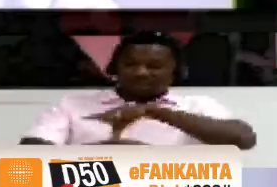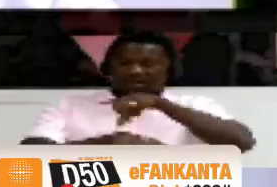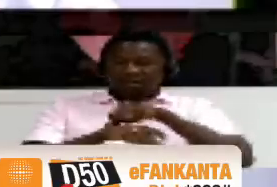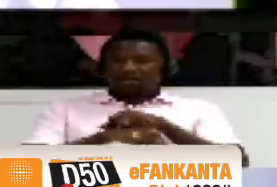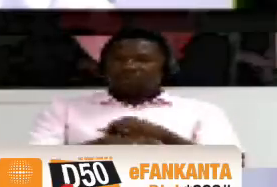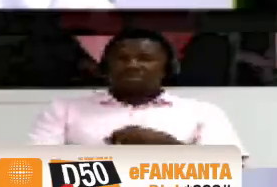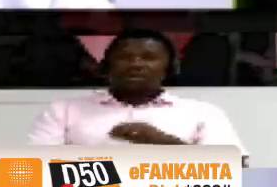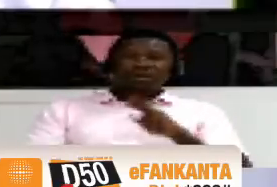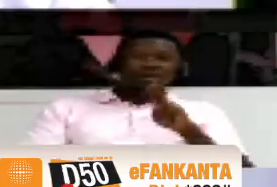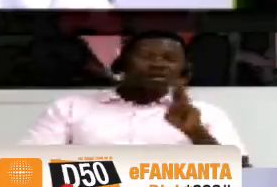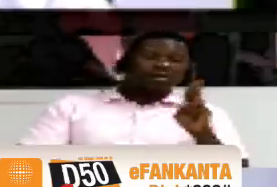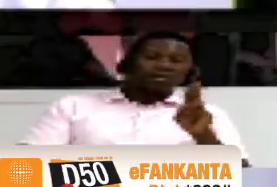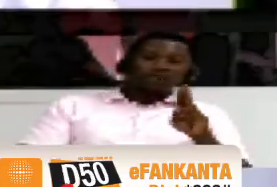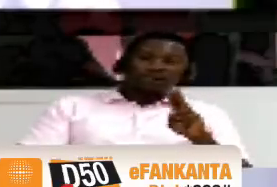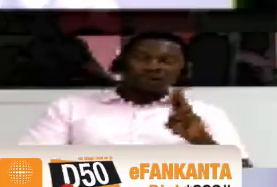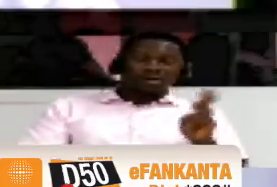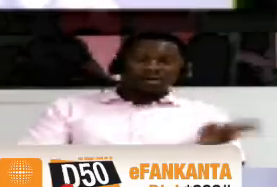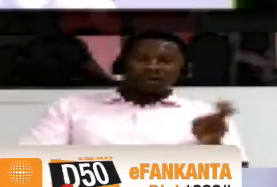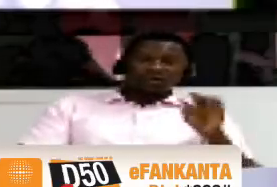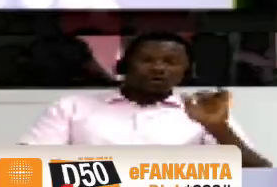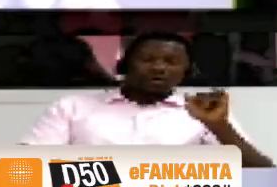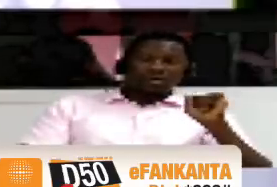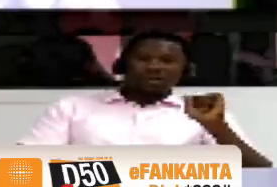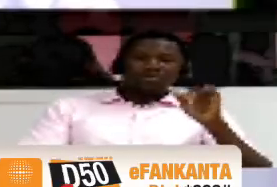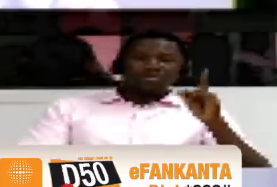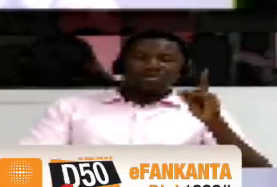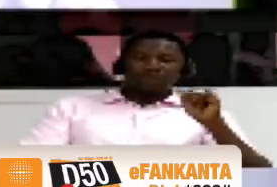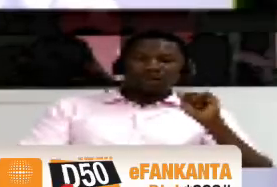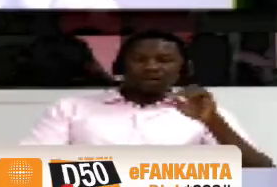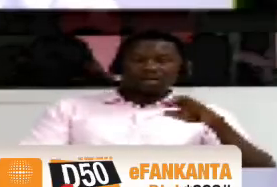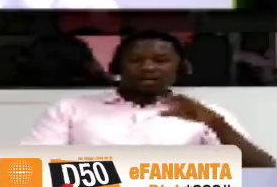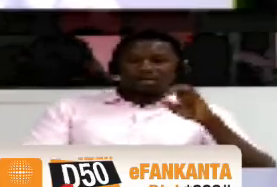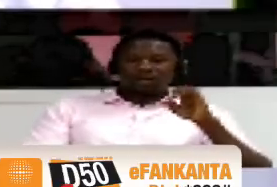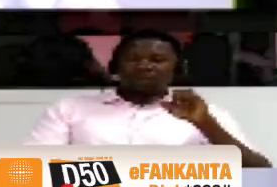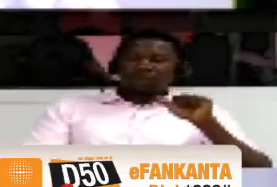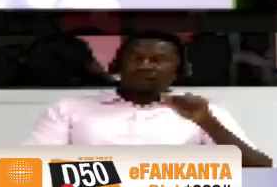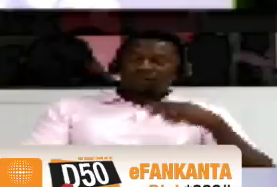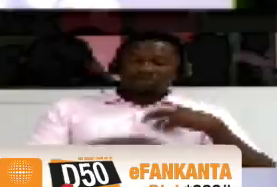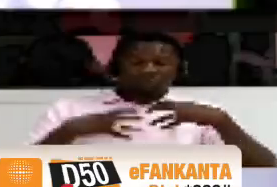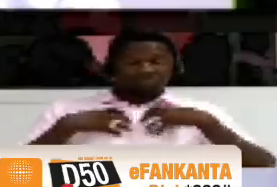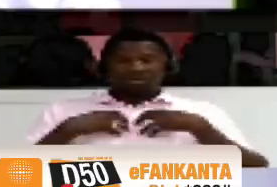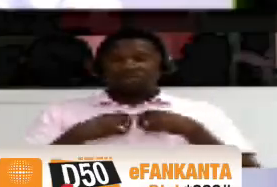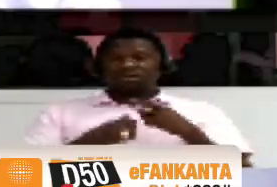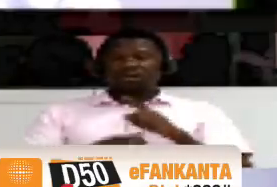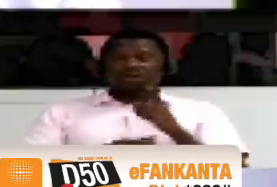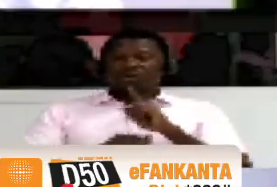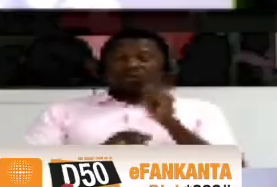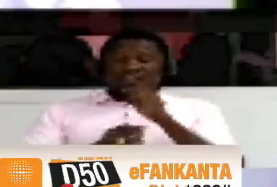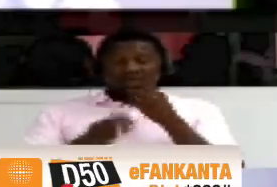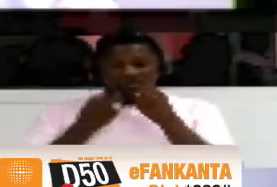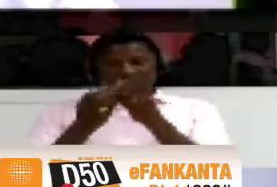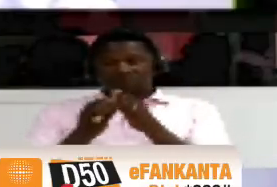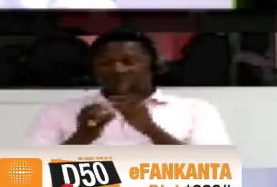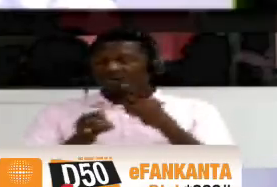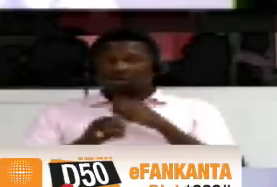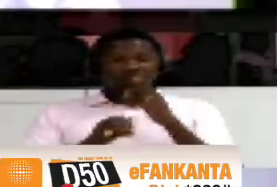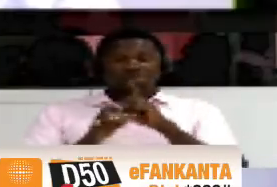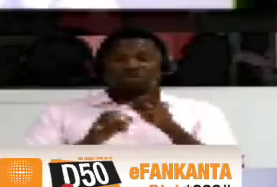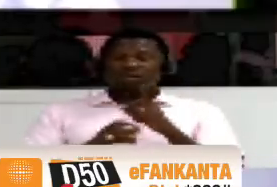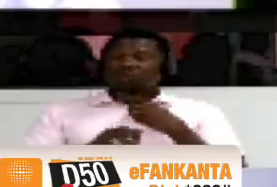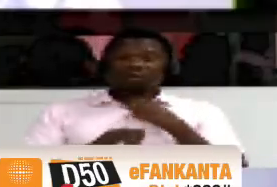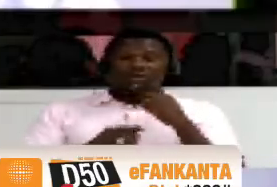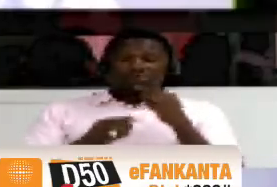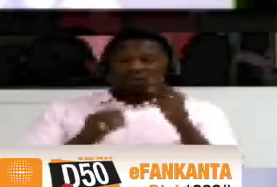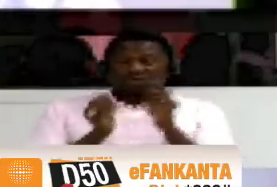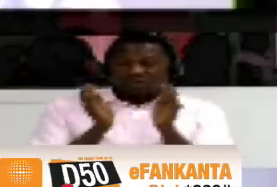complain because what I know is what I'm going to write. I cannot shorten my story because I